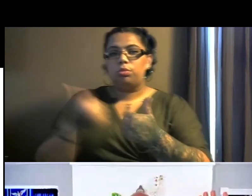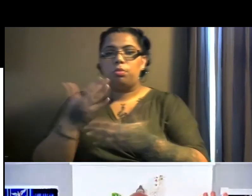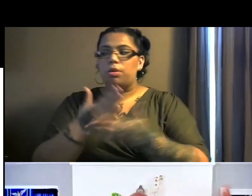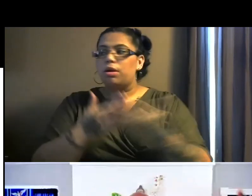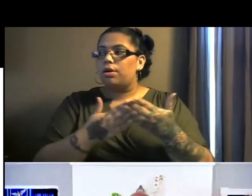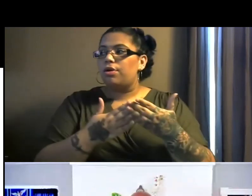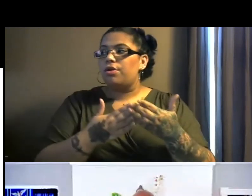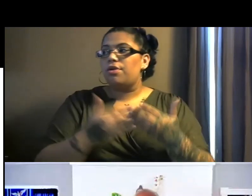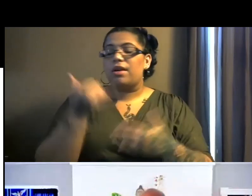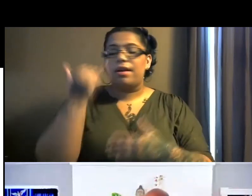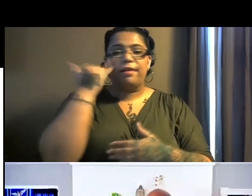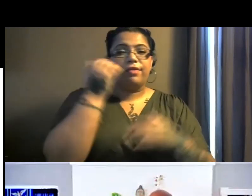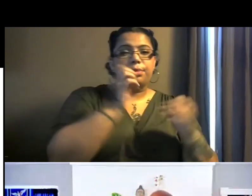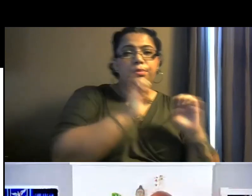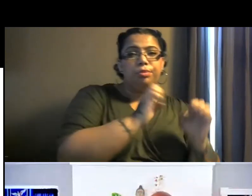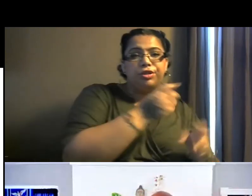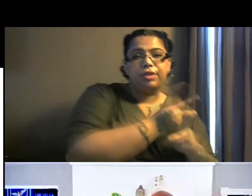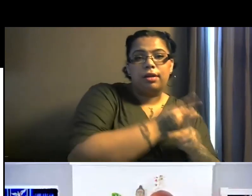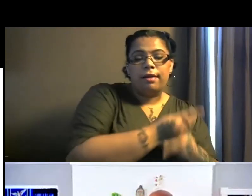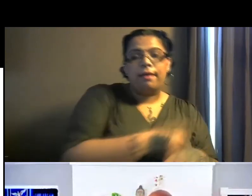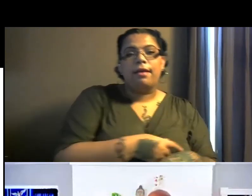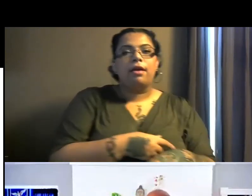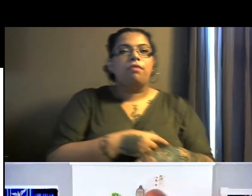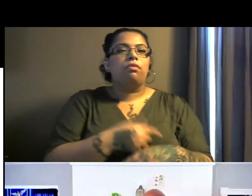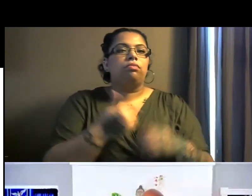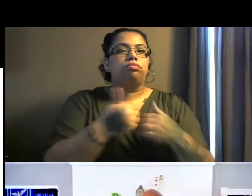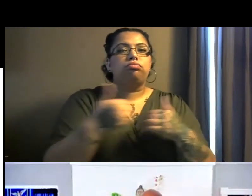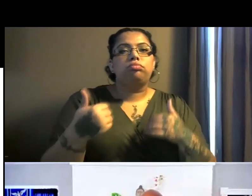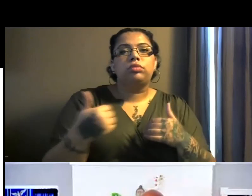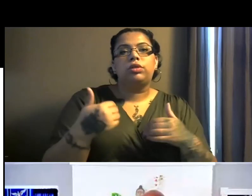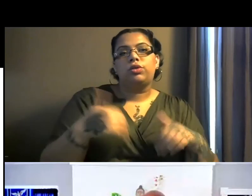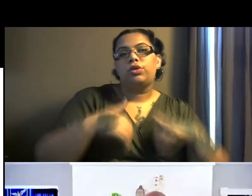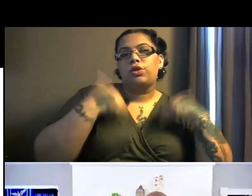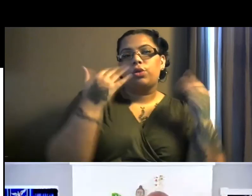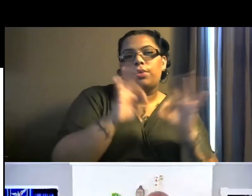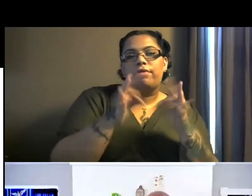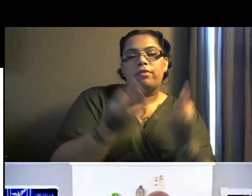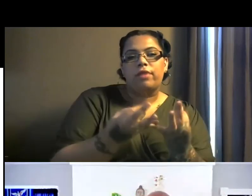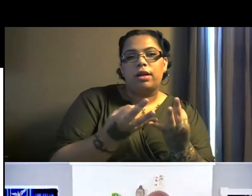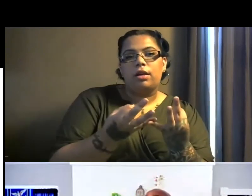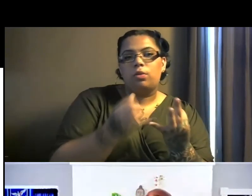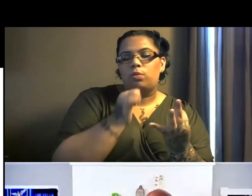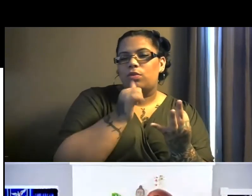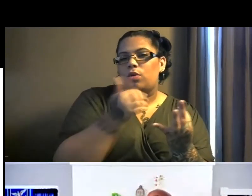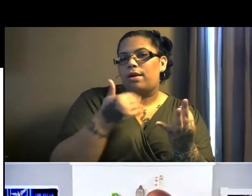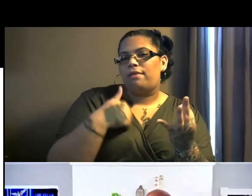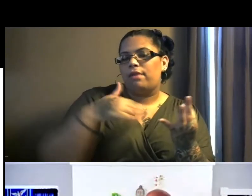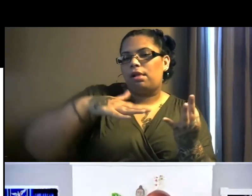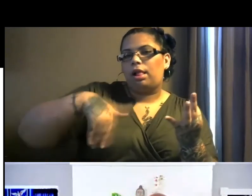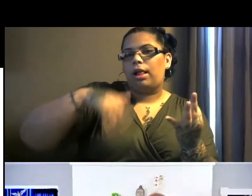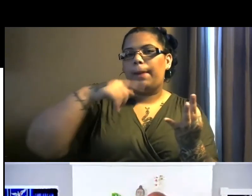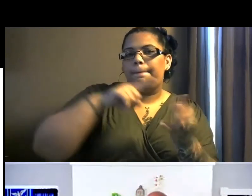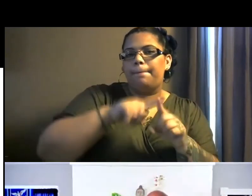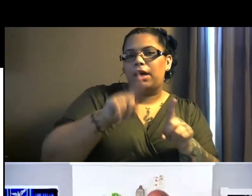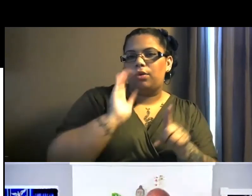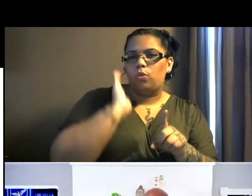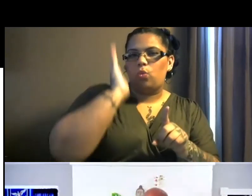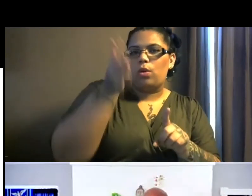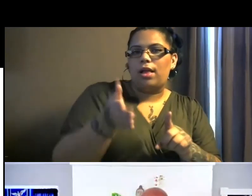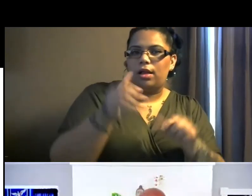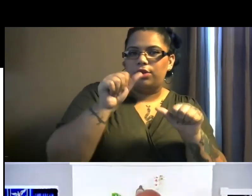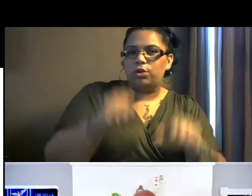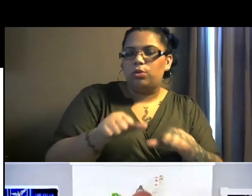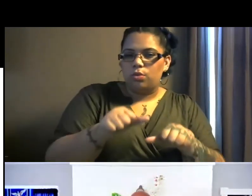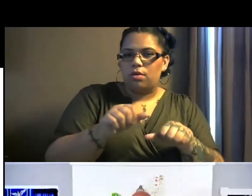to emergency care, to youth and families, which we don't have right now, but we know that we will. So you can tithe into